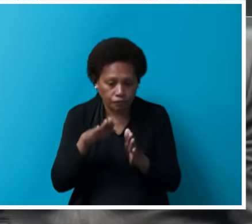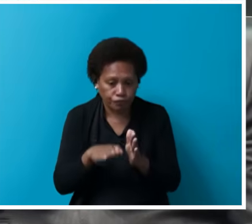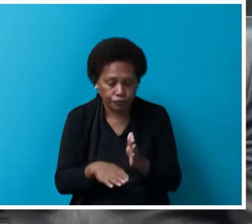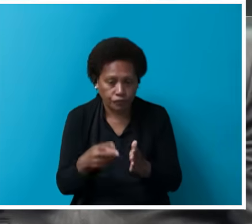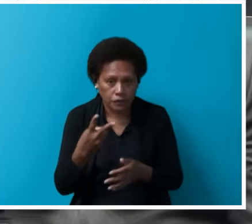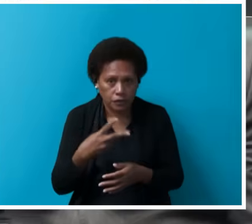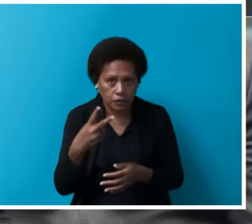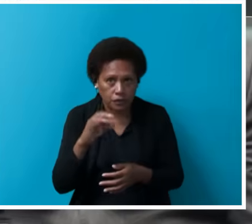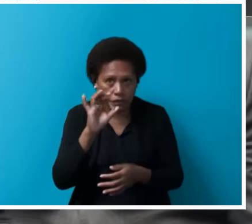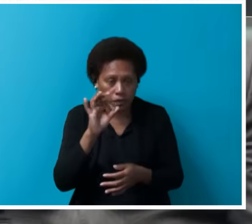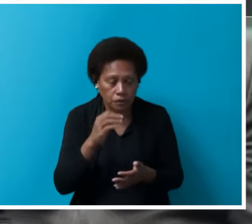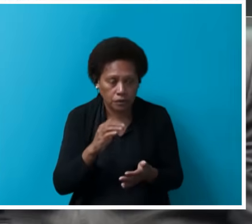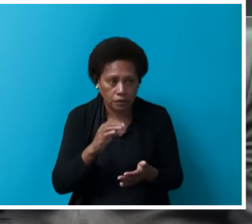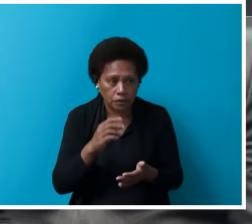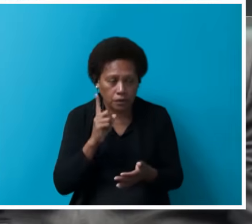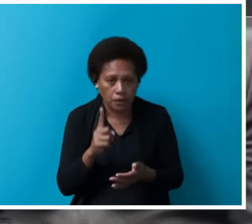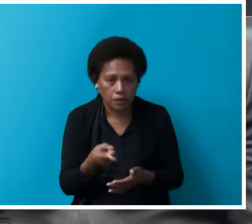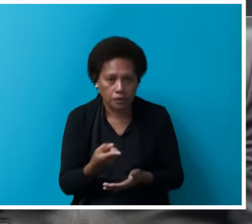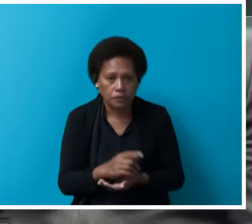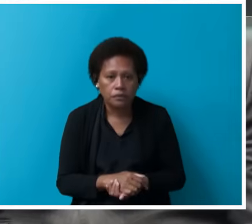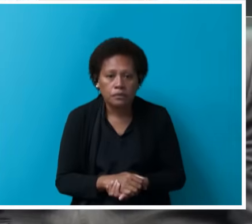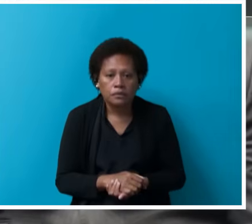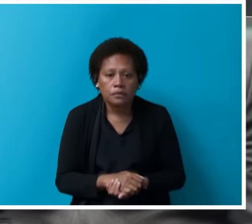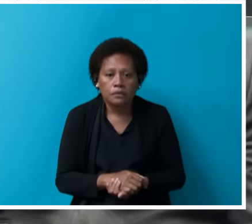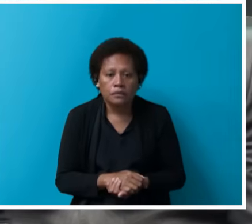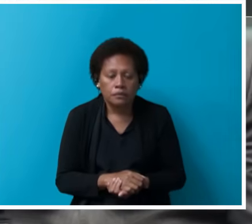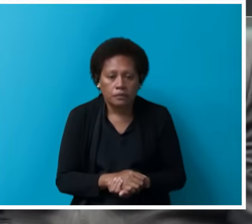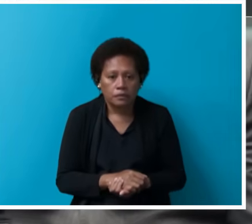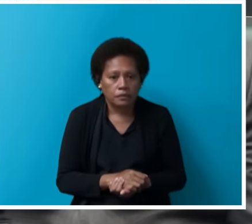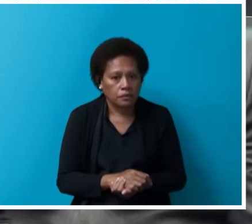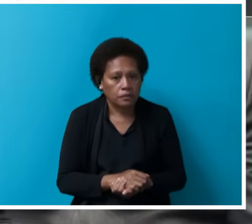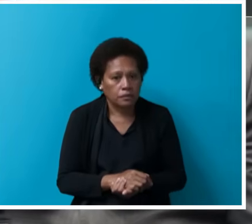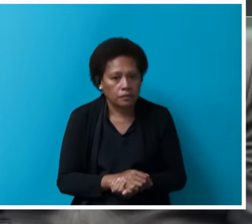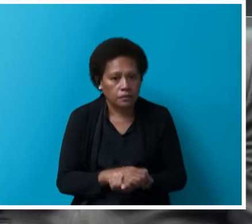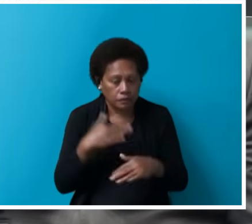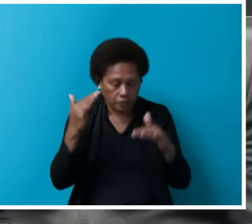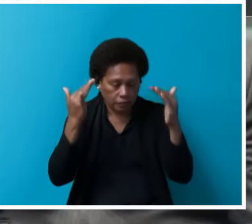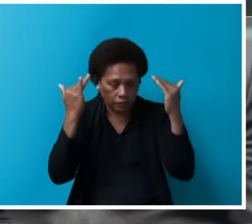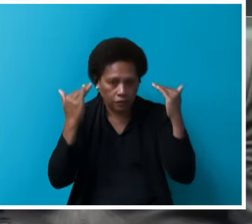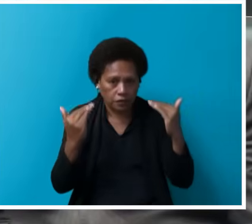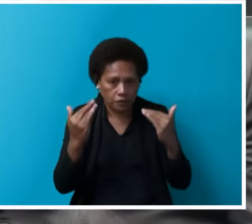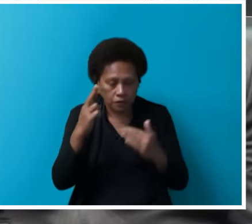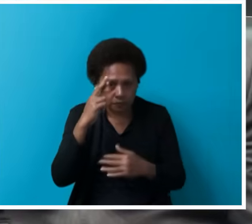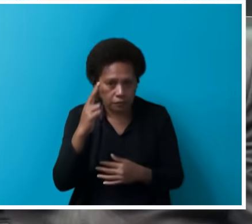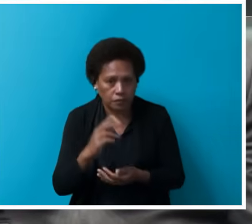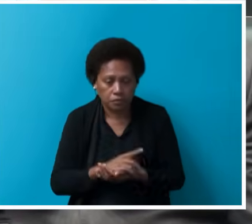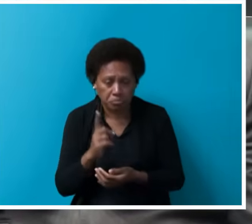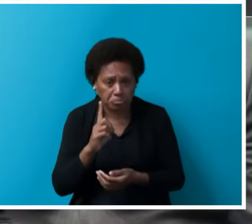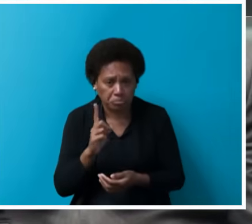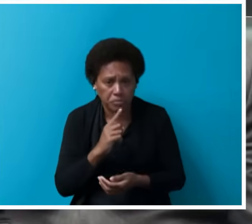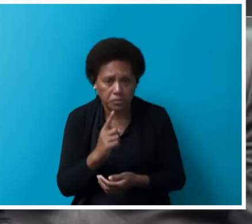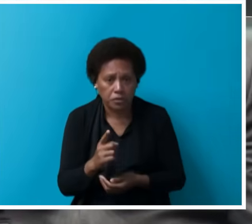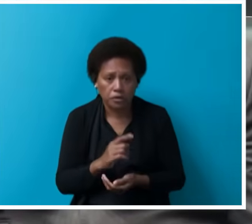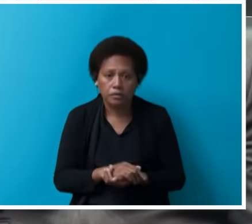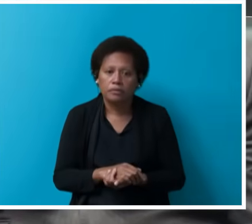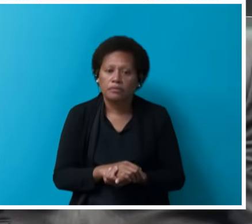22,433. This is the migration statistics, Mr. Speaker said. And what he said was, oh, people are